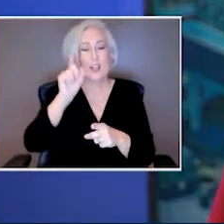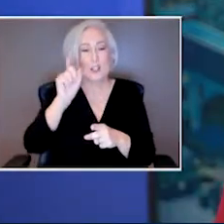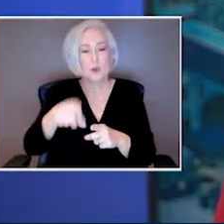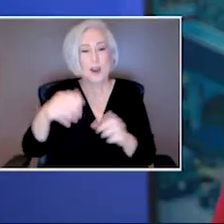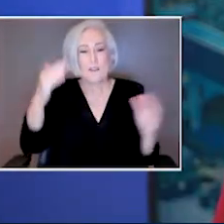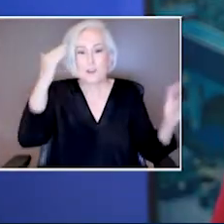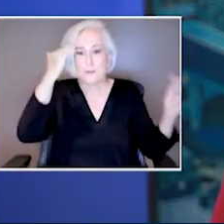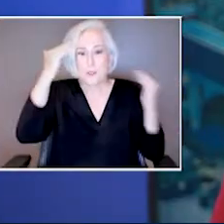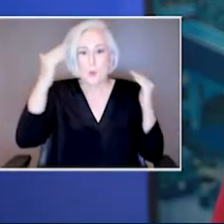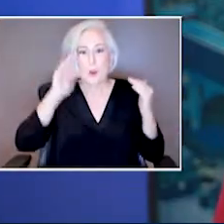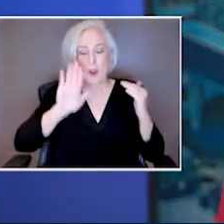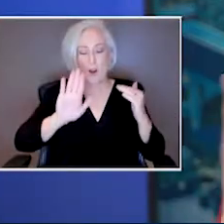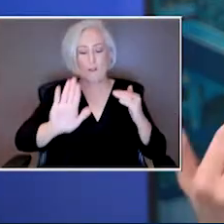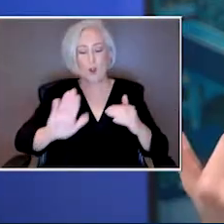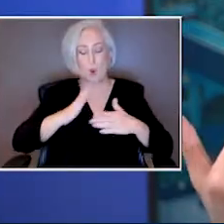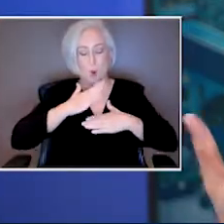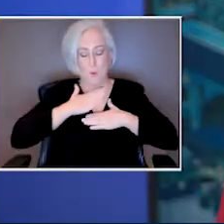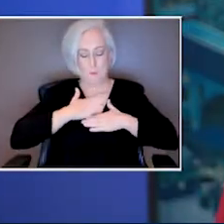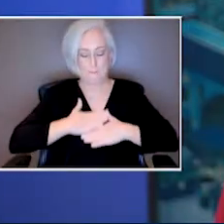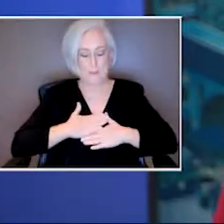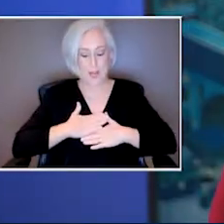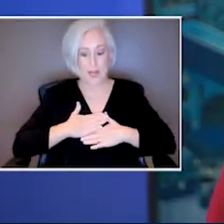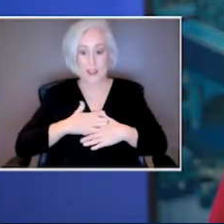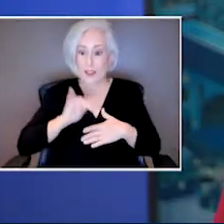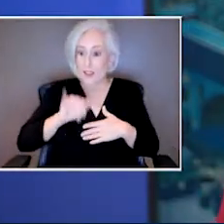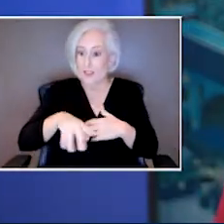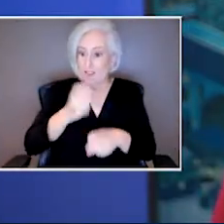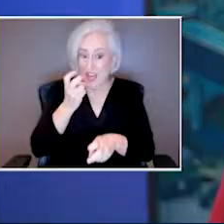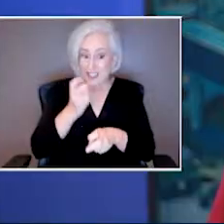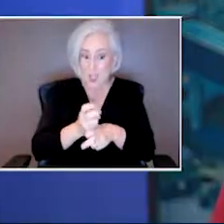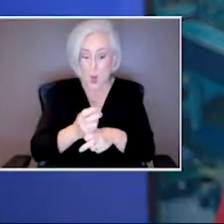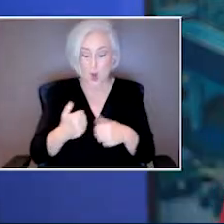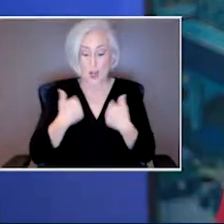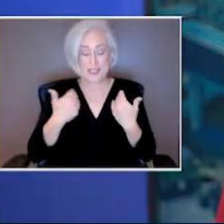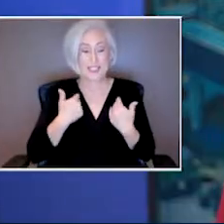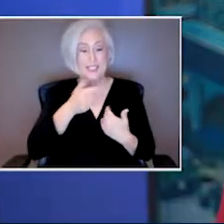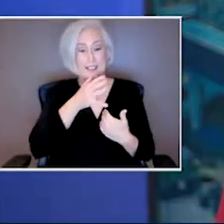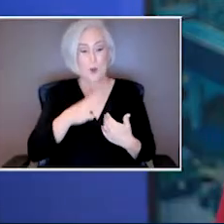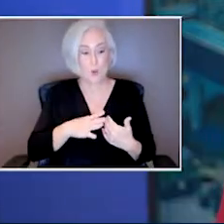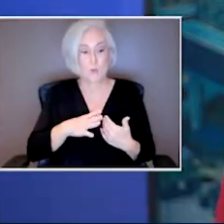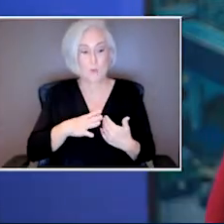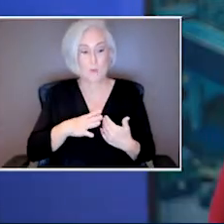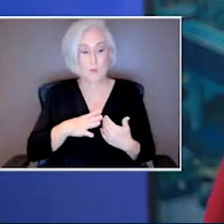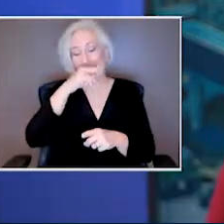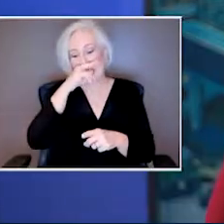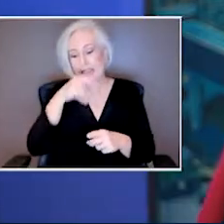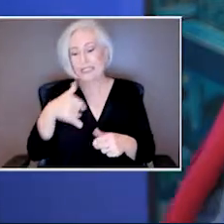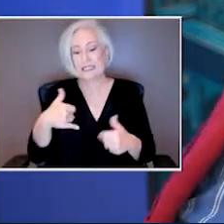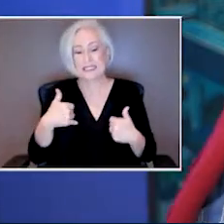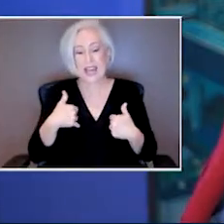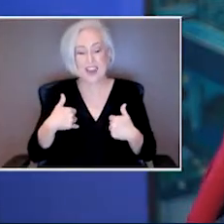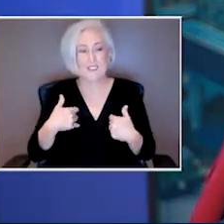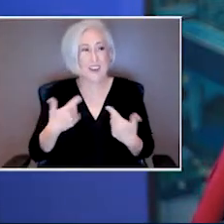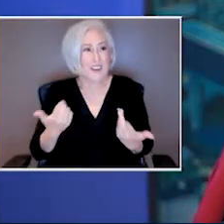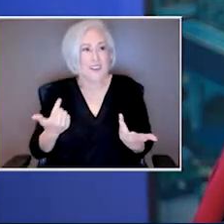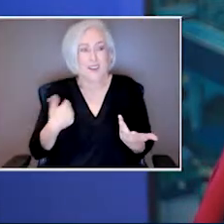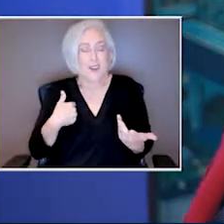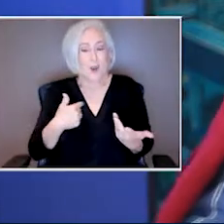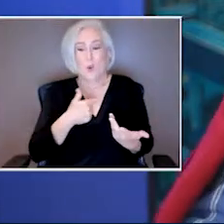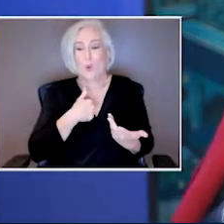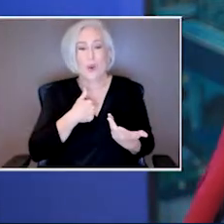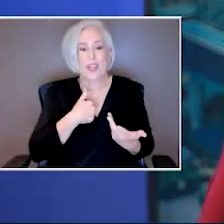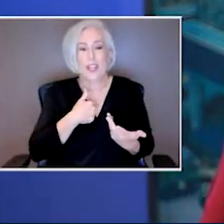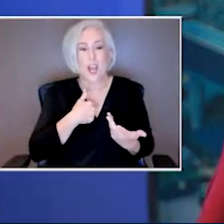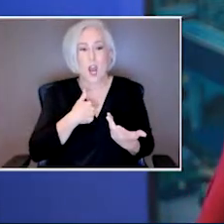And that's hard to do, especially I think as a young woman, especially if you've got kids, because we are kind of ingrained and taught to like